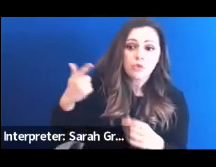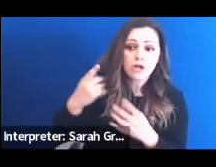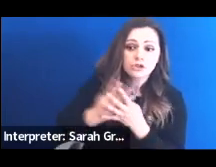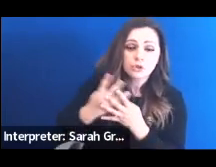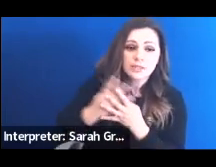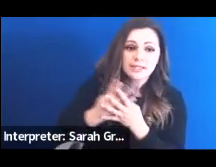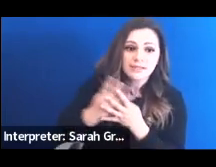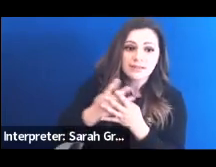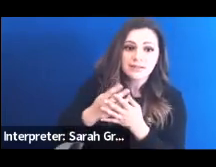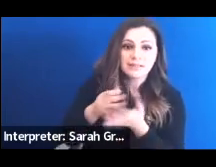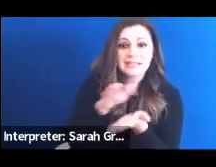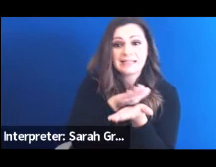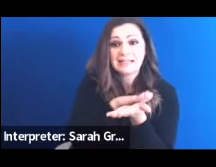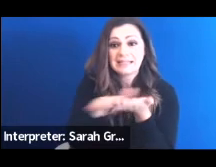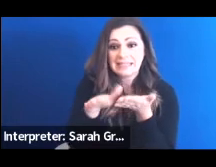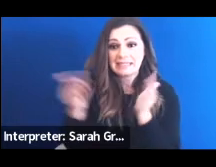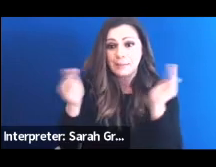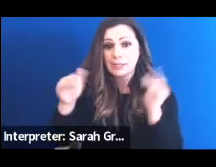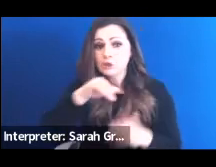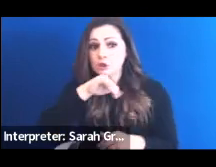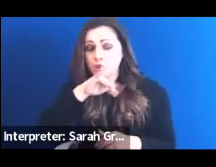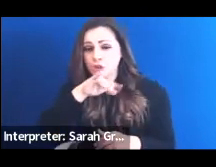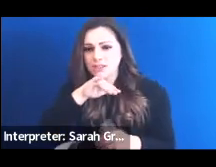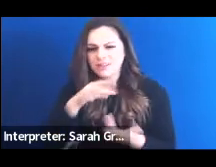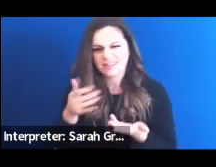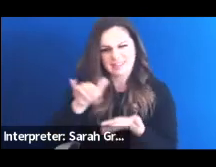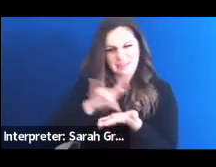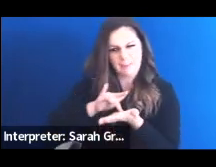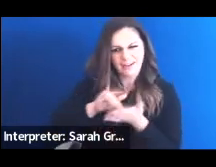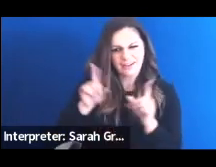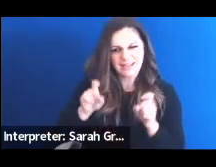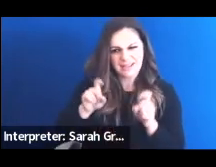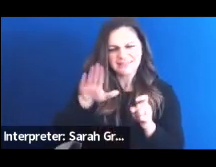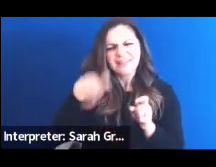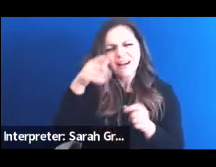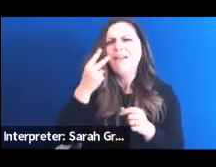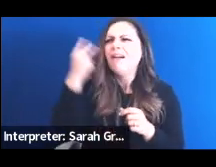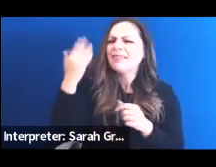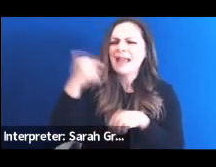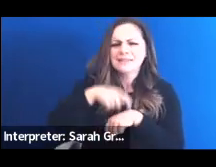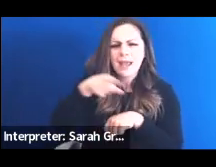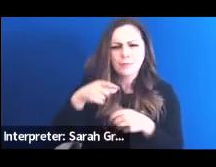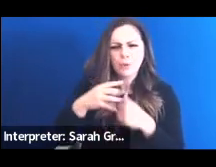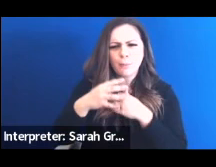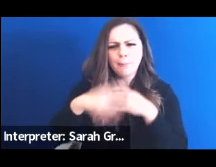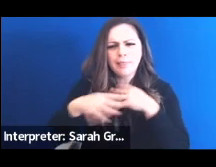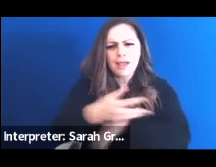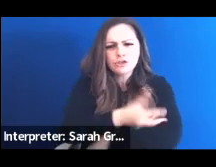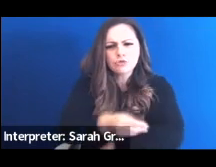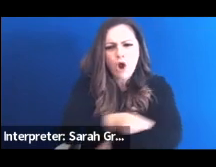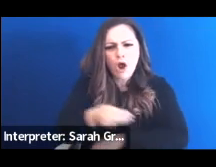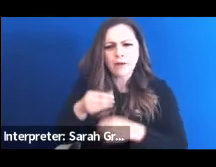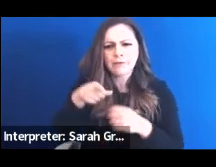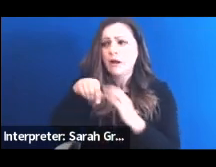was the last time you had blood drawn and then you went in to see your doctor to get the results, and the doctor looked at you and